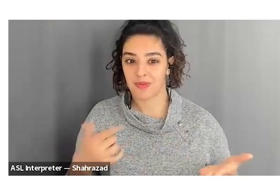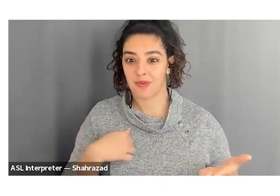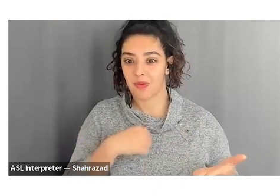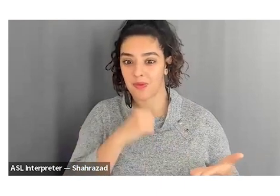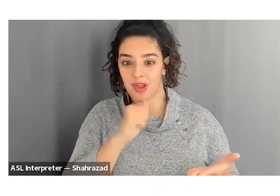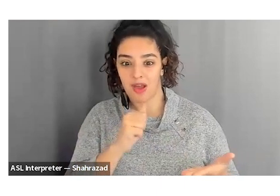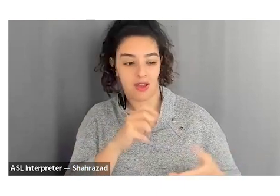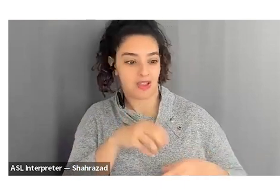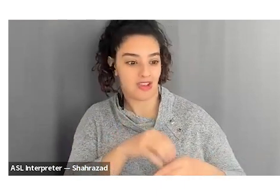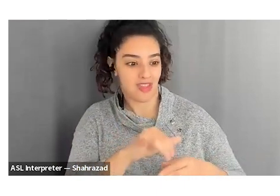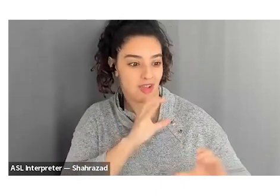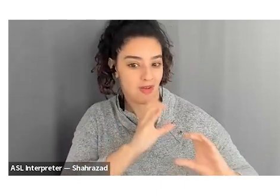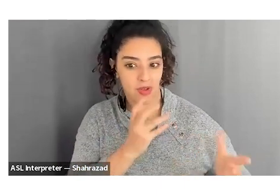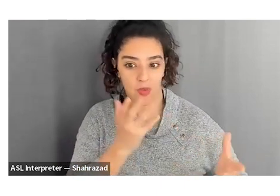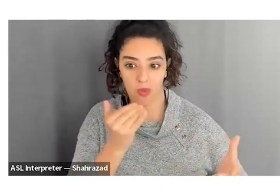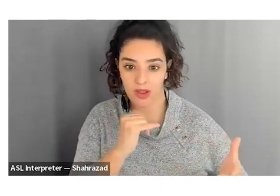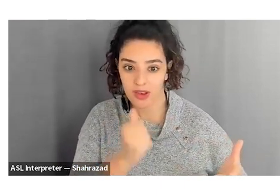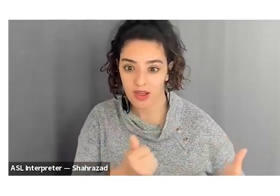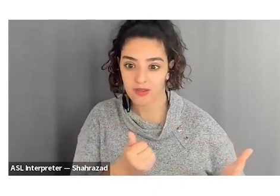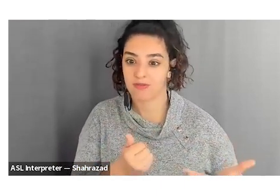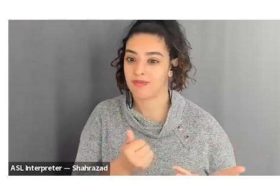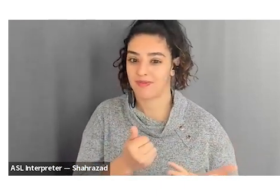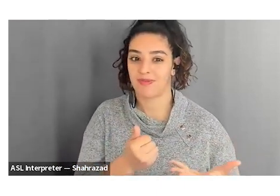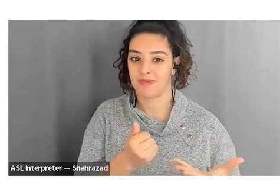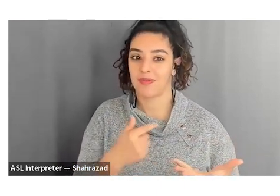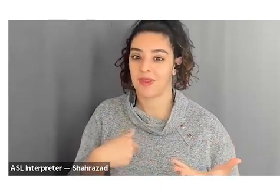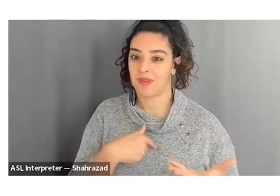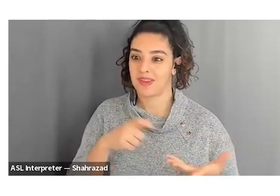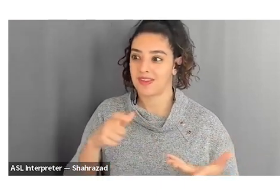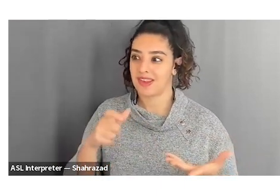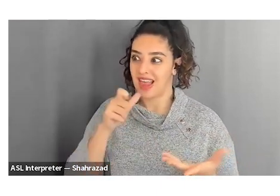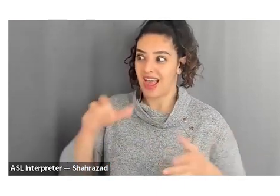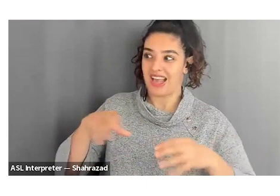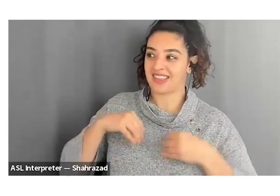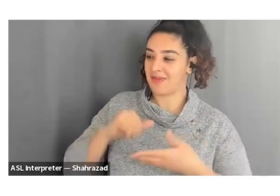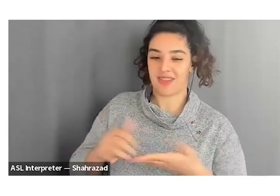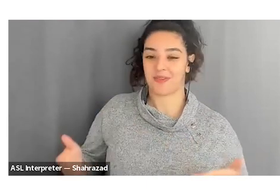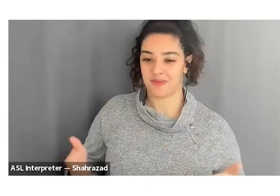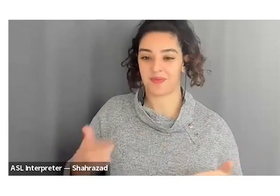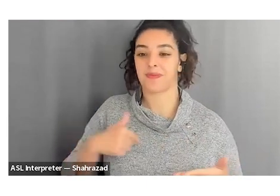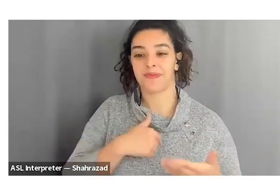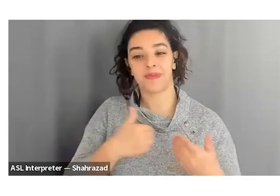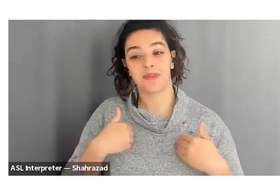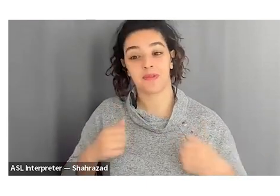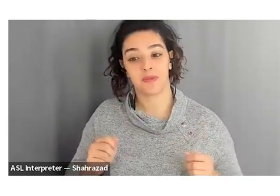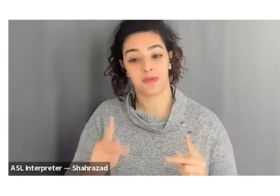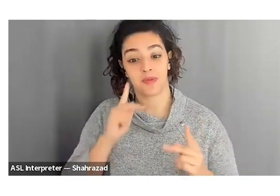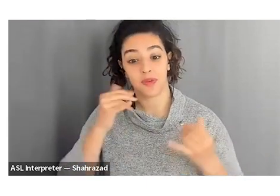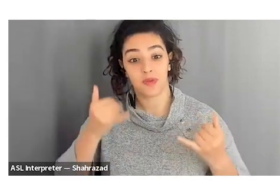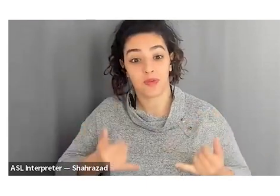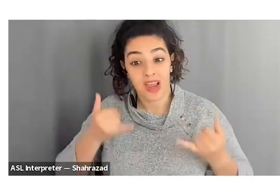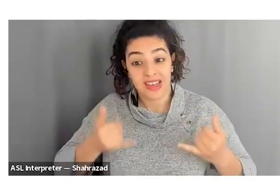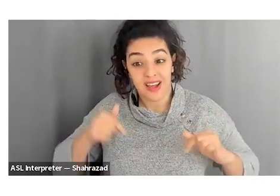no, this is not what we're going to accept. We have the opportunity right now in time. We are in the pivotal moment in